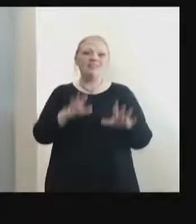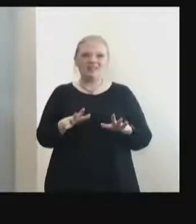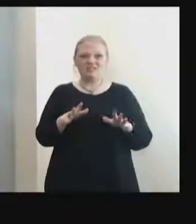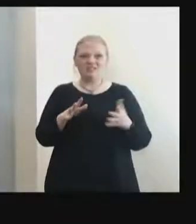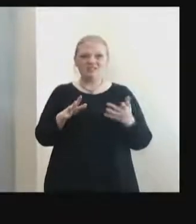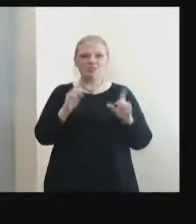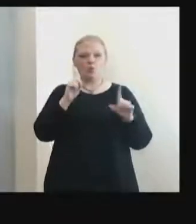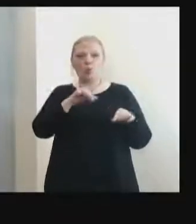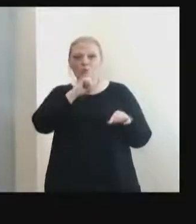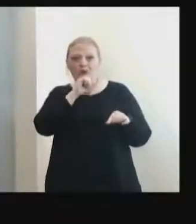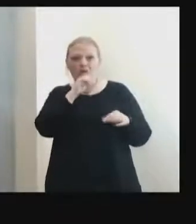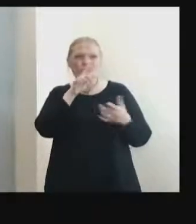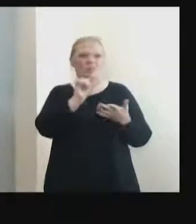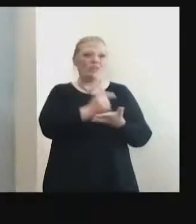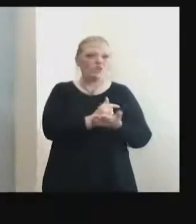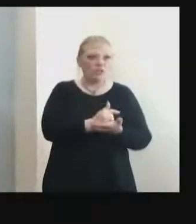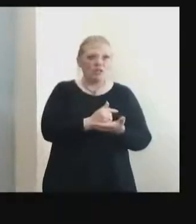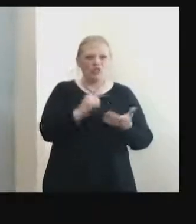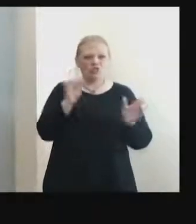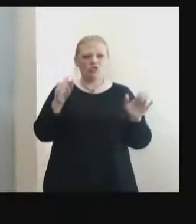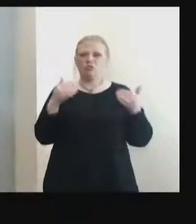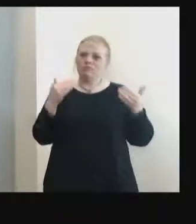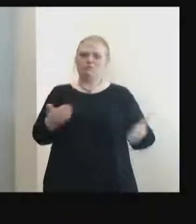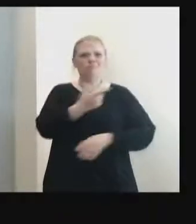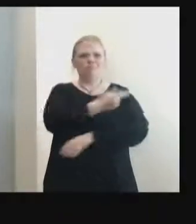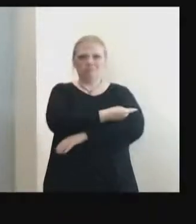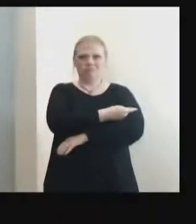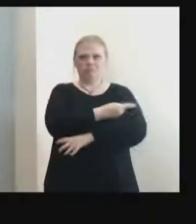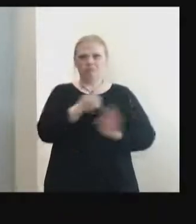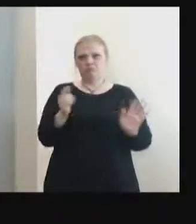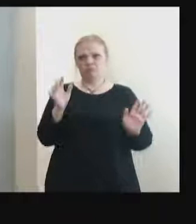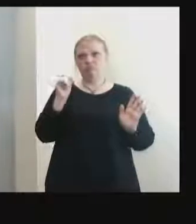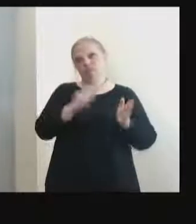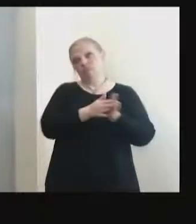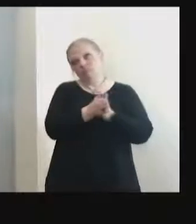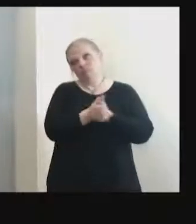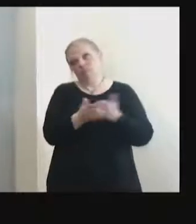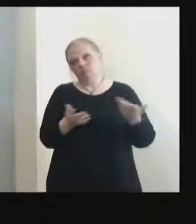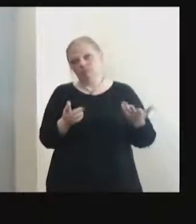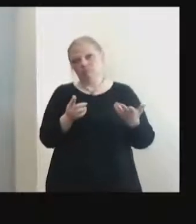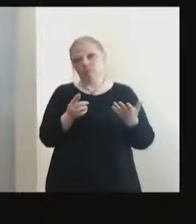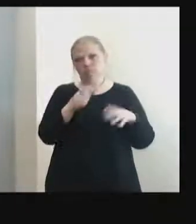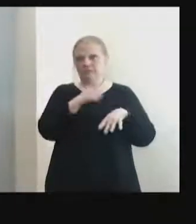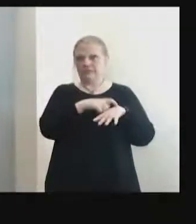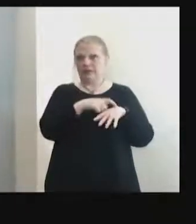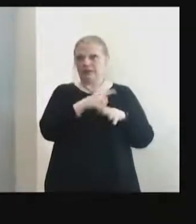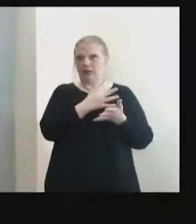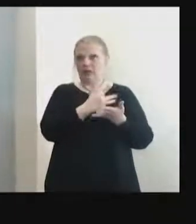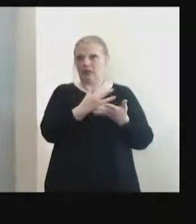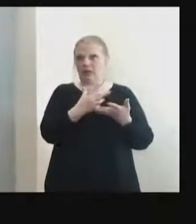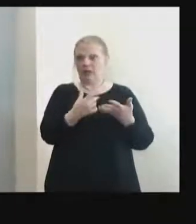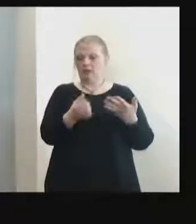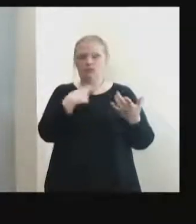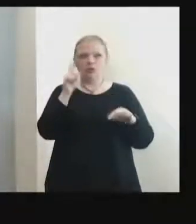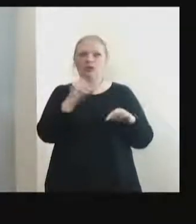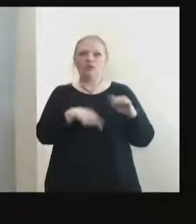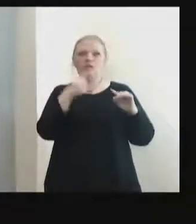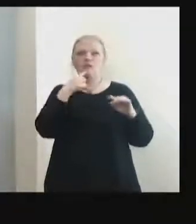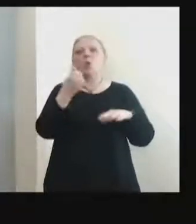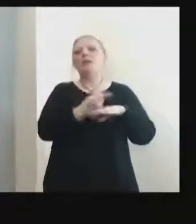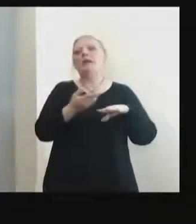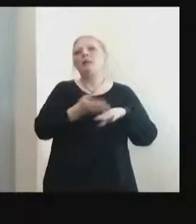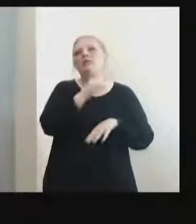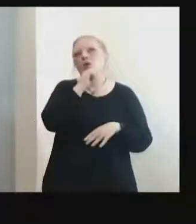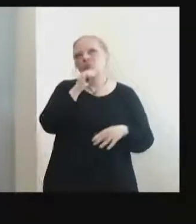to a prom or a graduation and just get vaccinated. This is the incentive, and the clock is ticking. Remember, you can't just say the day before the